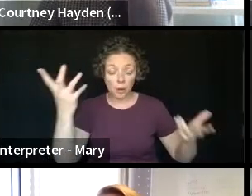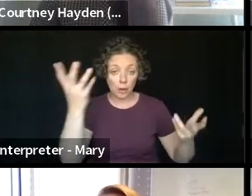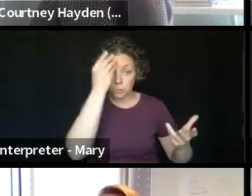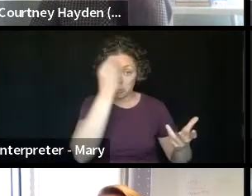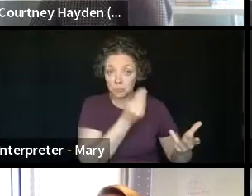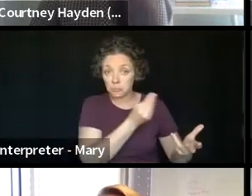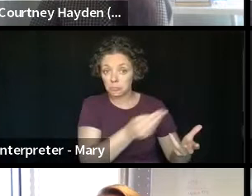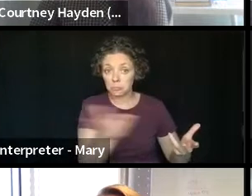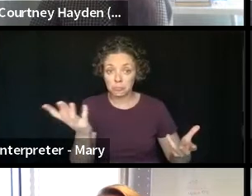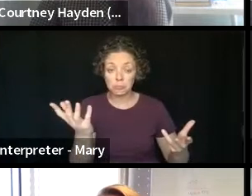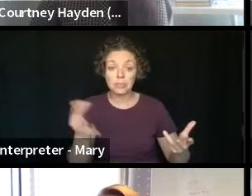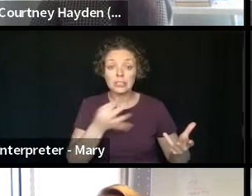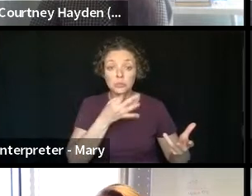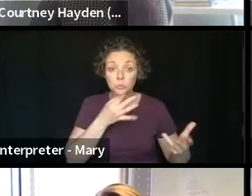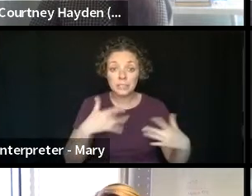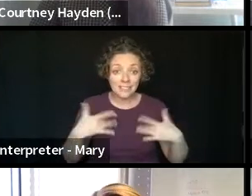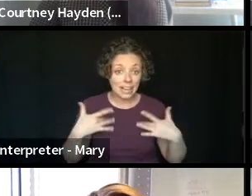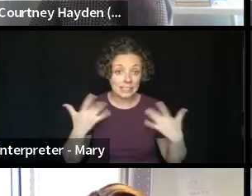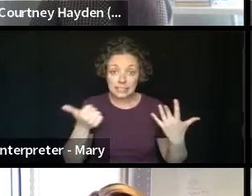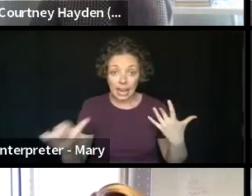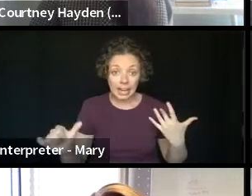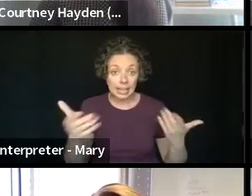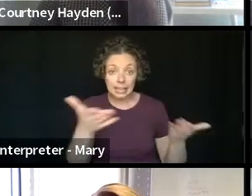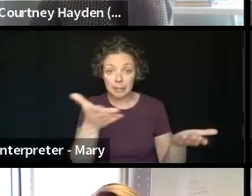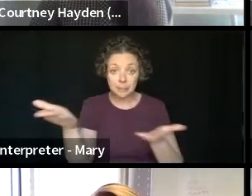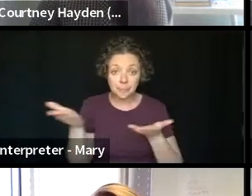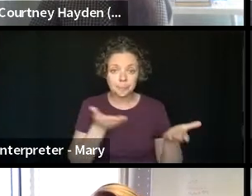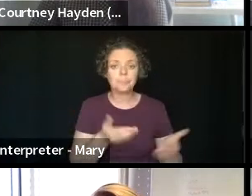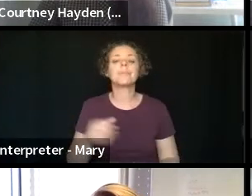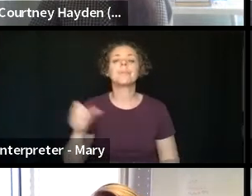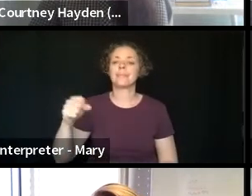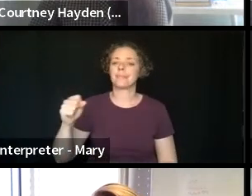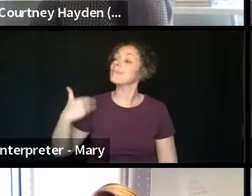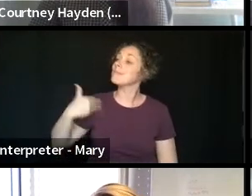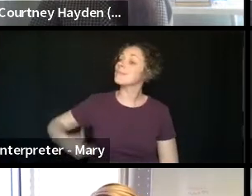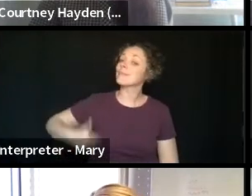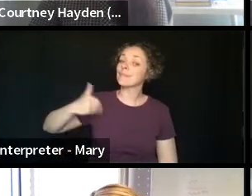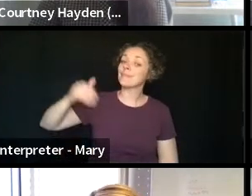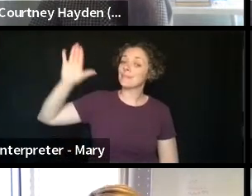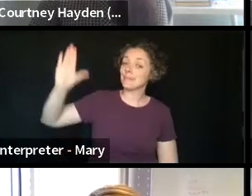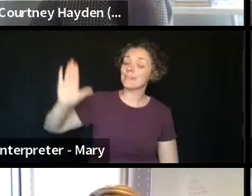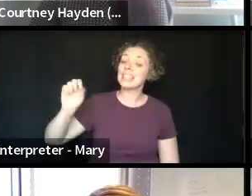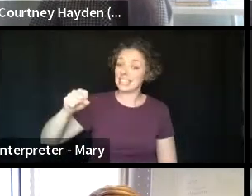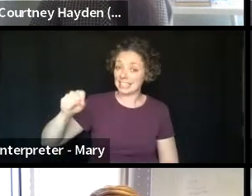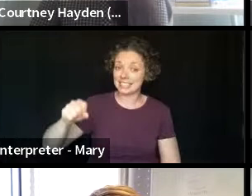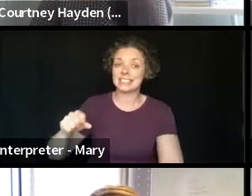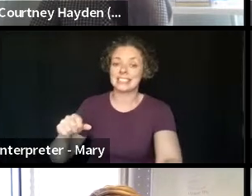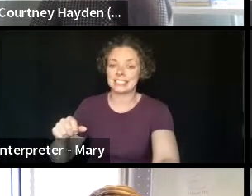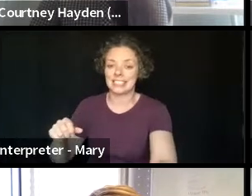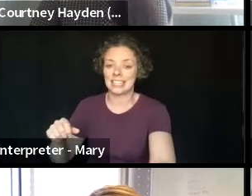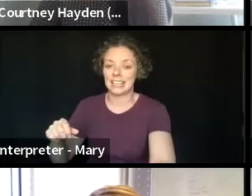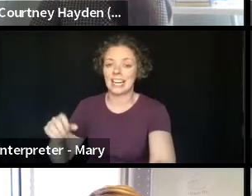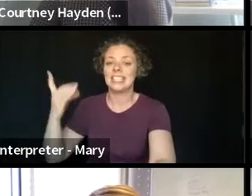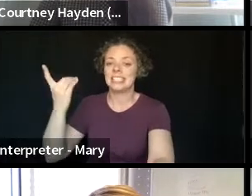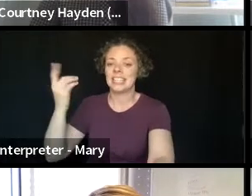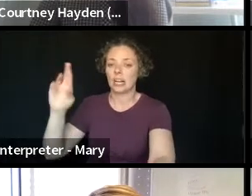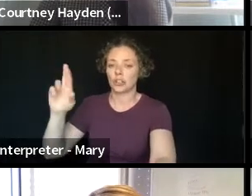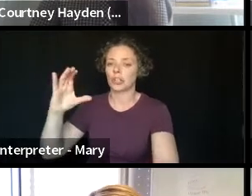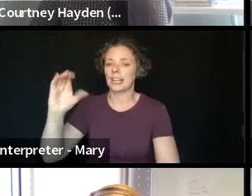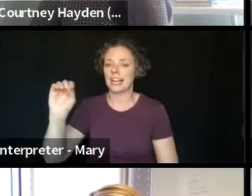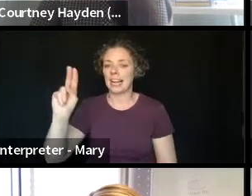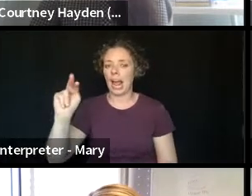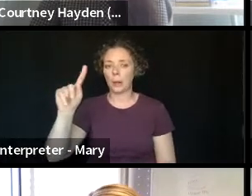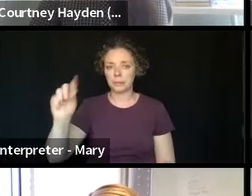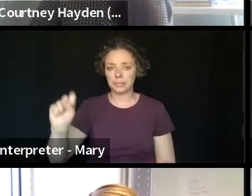upcoming events. I do. Good afternoon. Hi, Dr. Counts. With a couple of